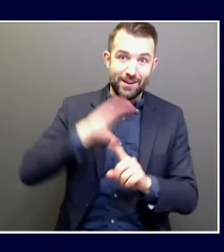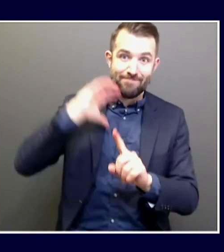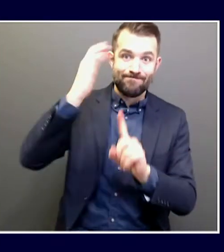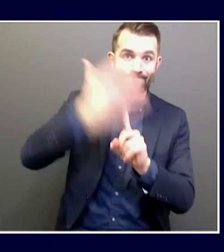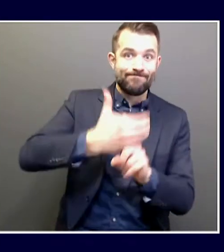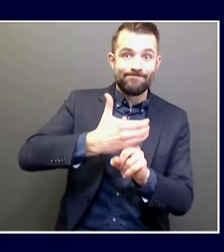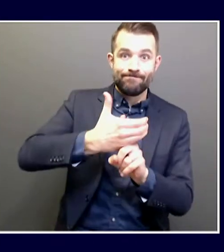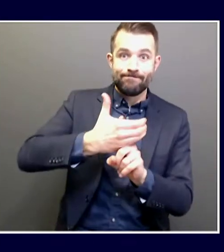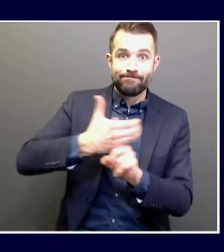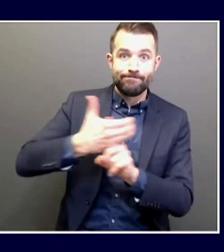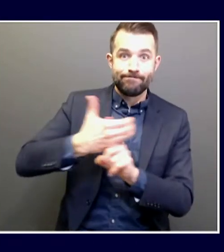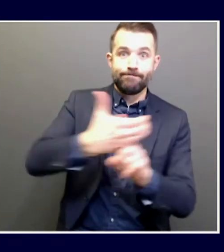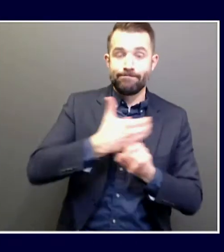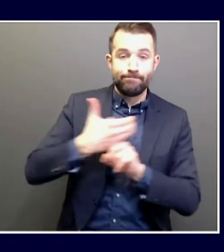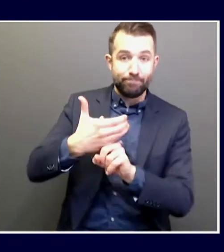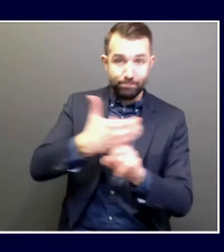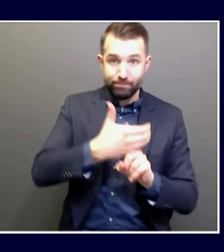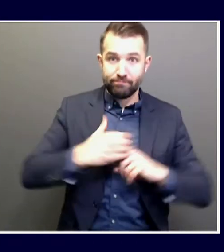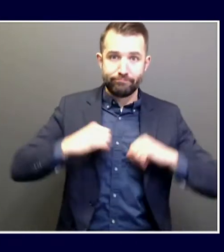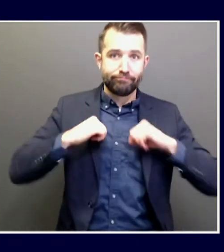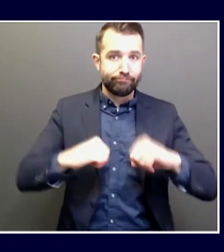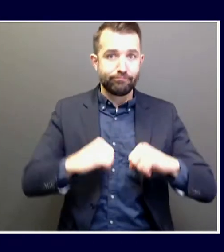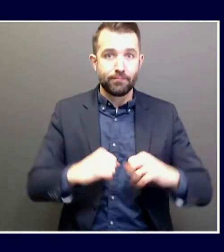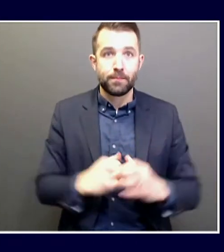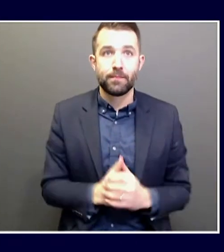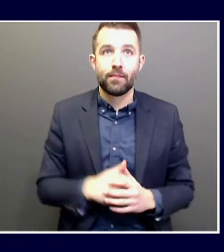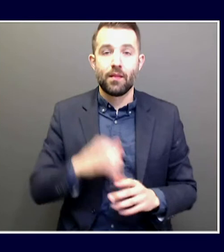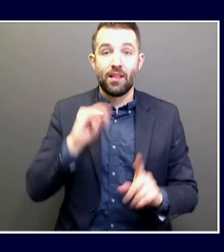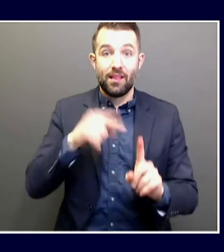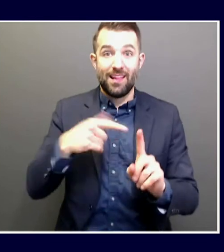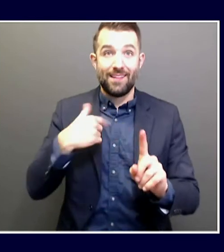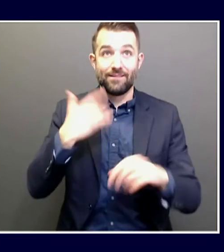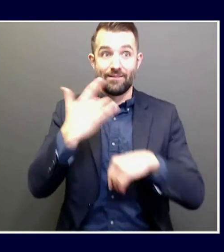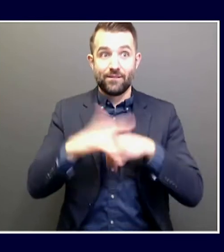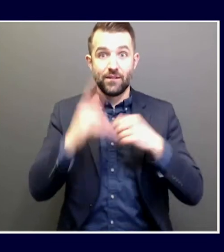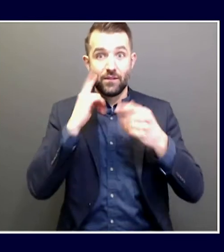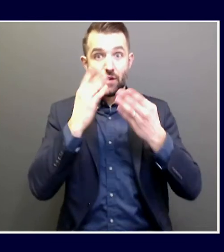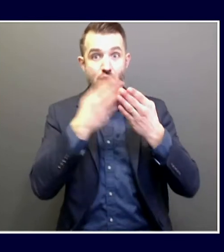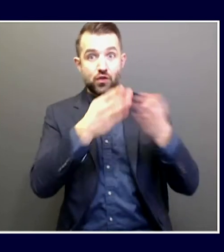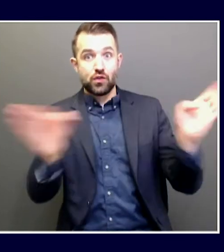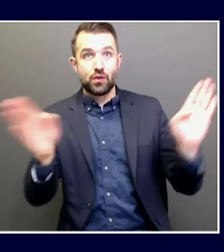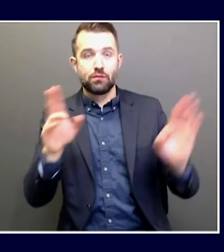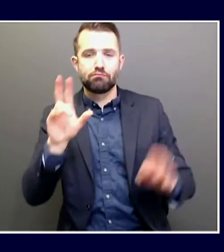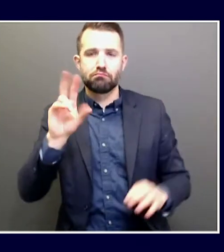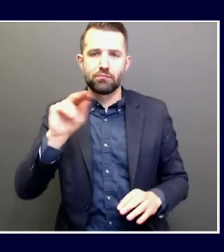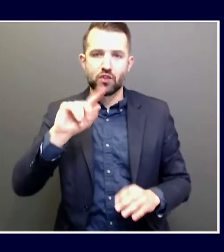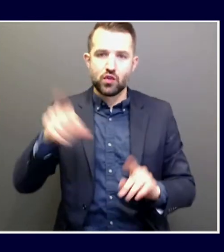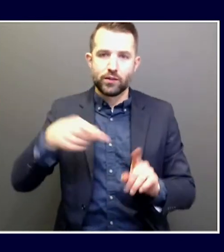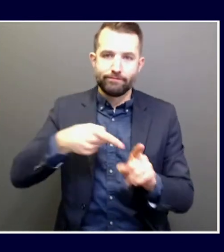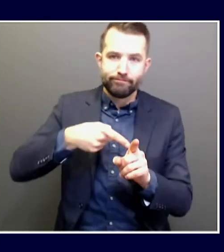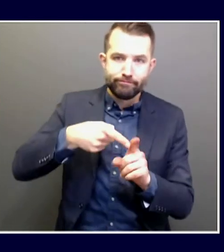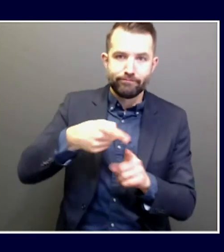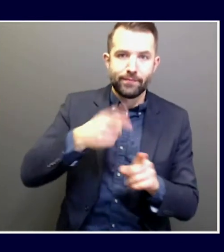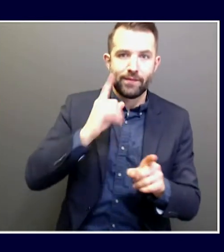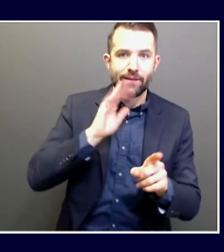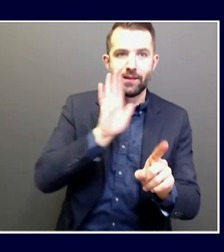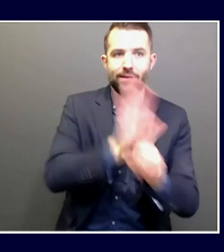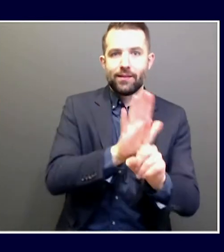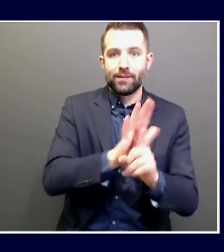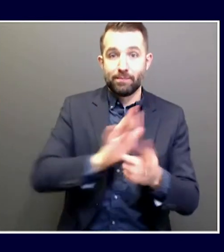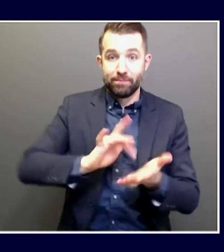that are not often available in different settings. So again, this is US CDC guidance. It's there with levels of